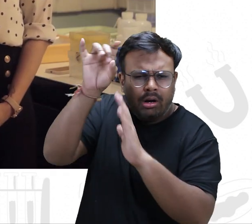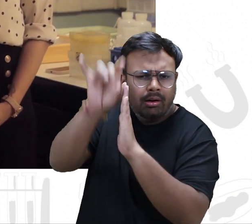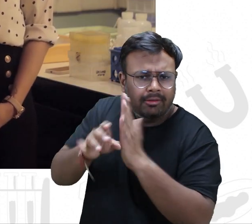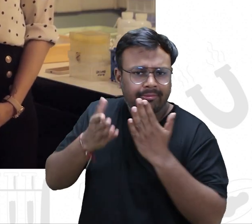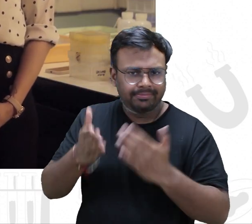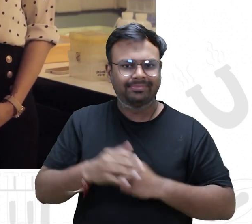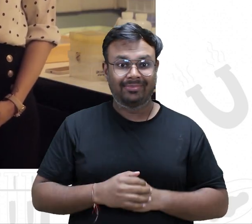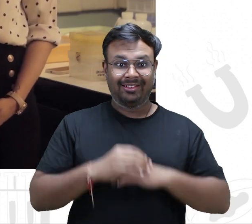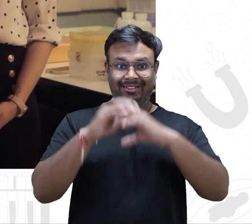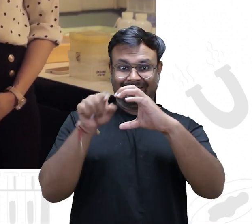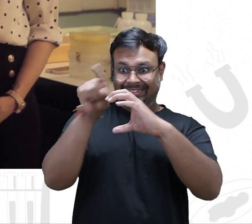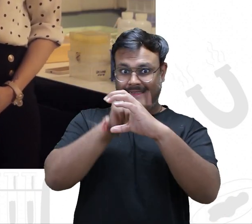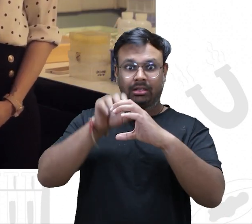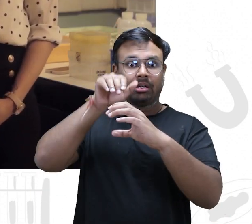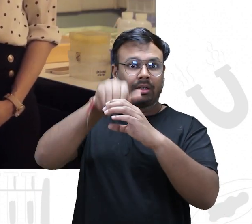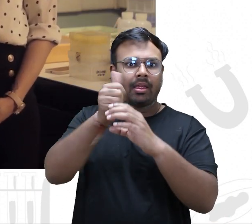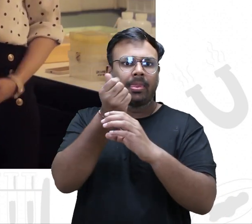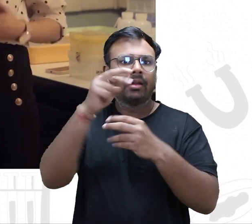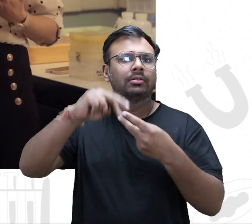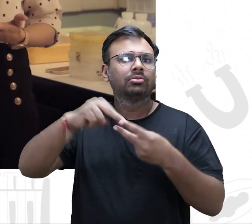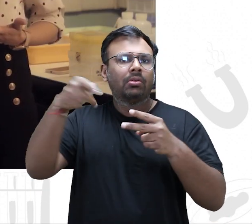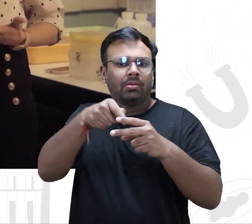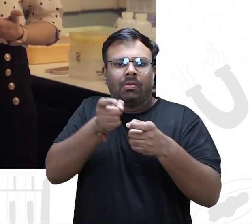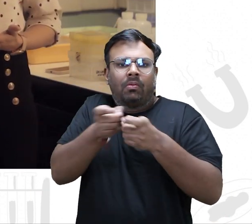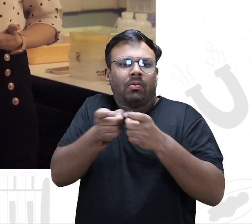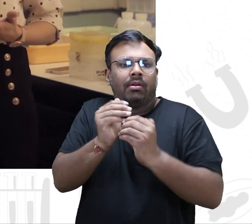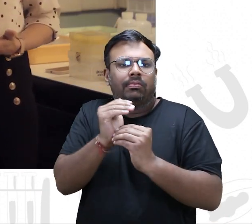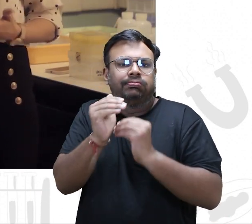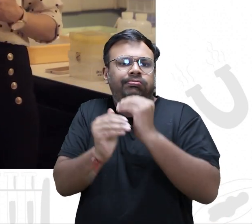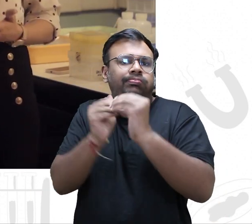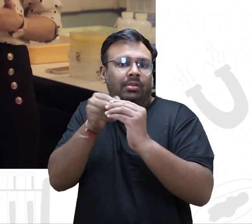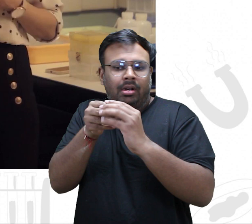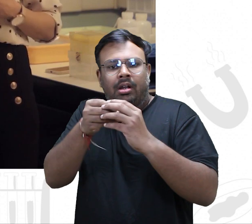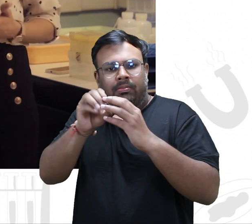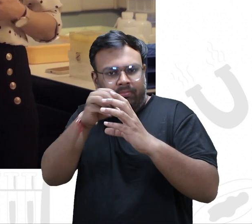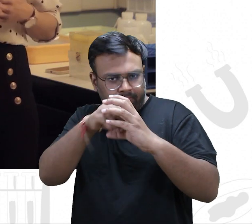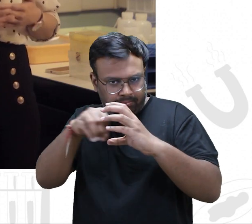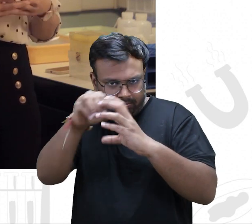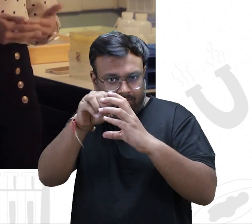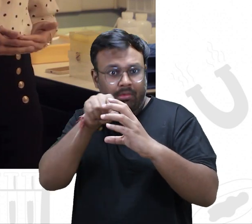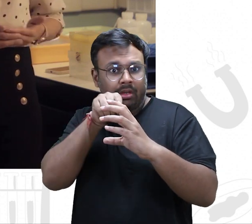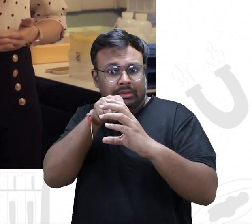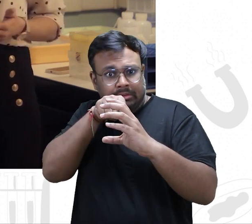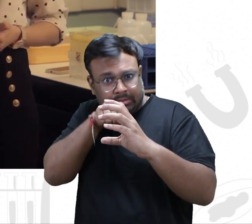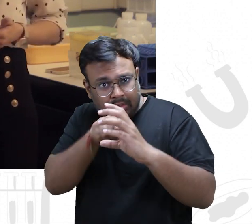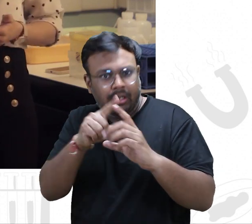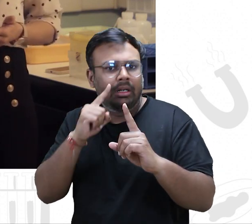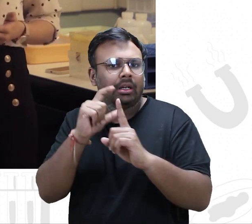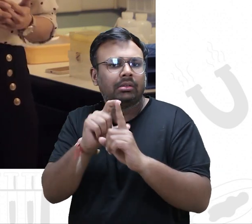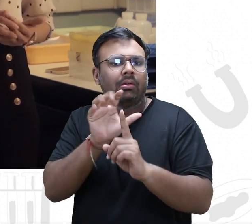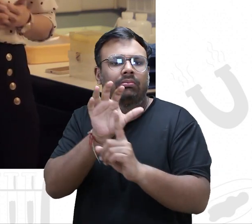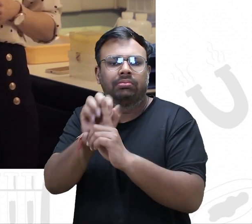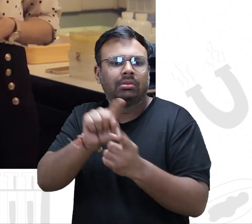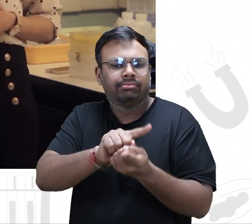The identity of a cell is encoded in its chromatin, and as development progresses, cells become gradually more restricted in their